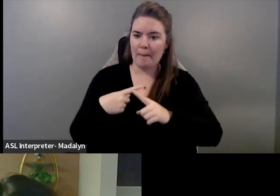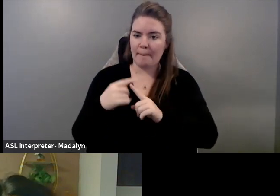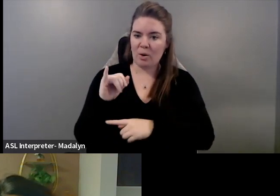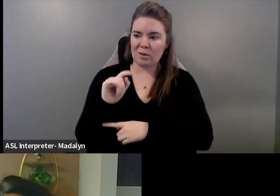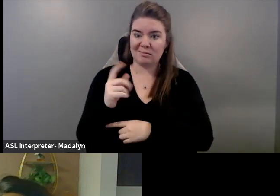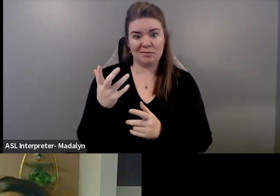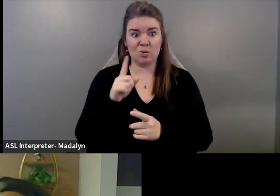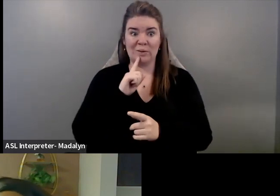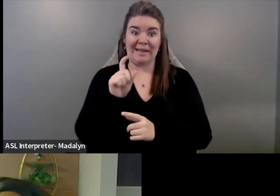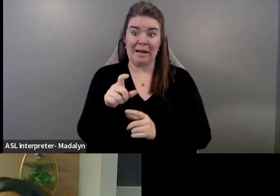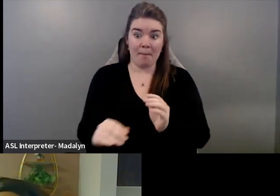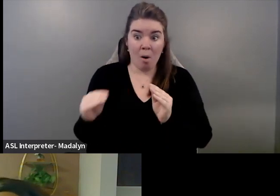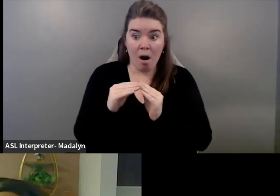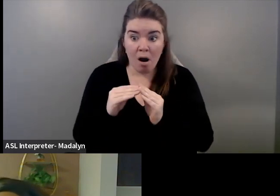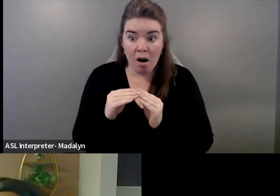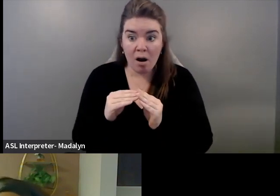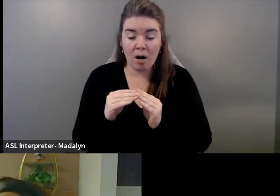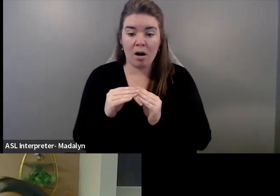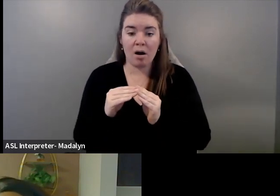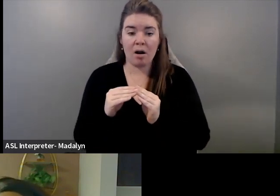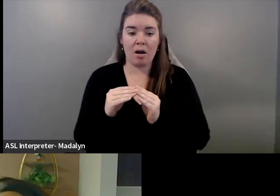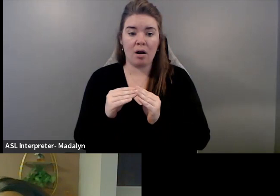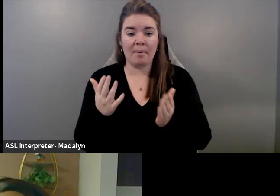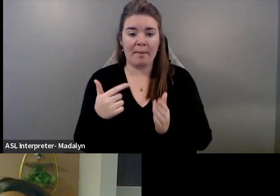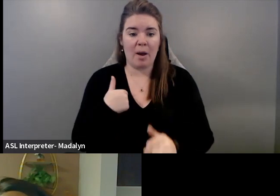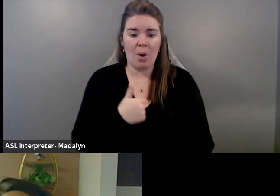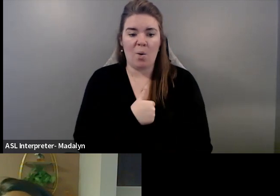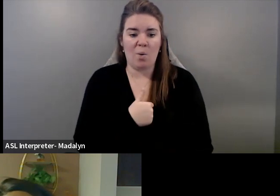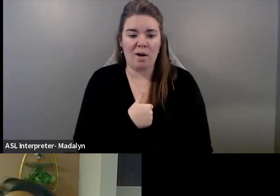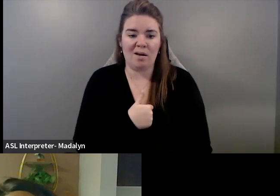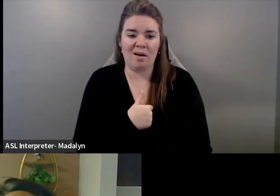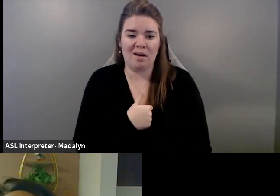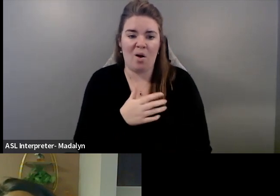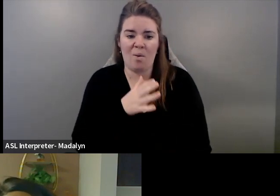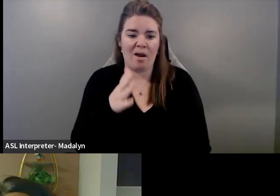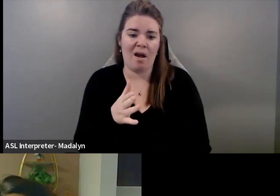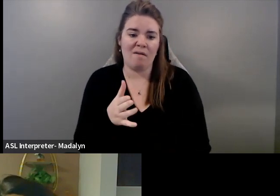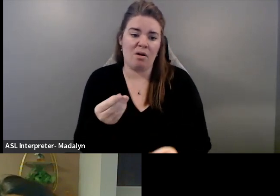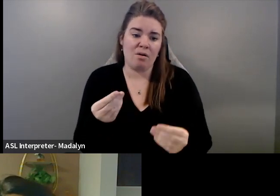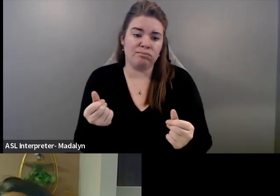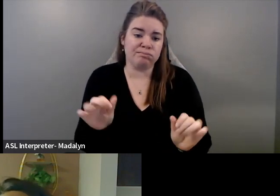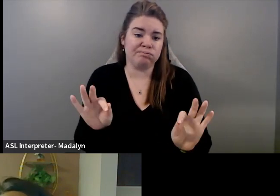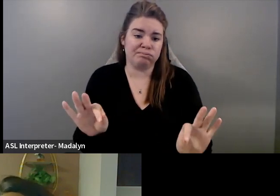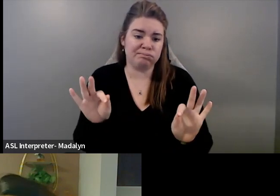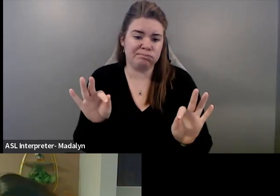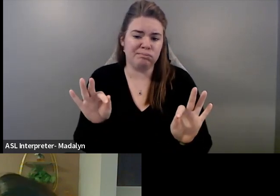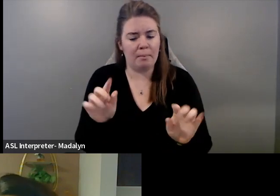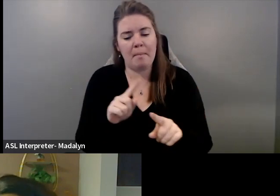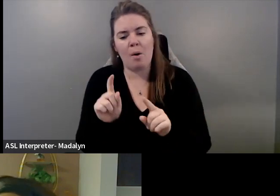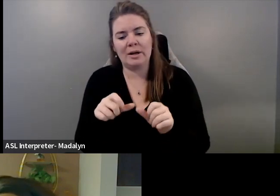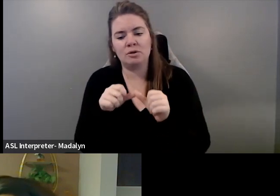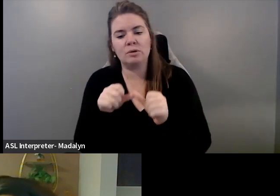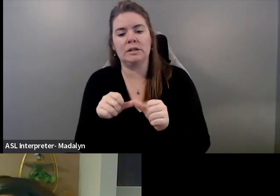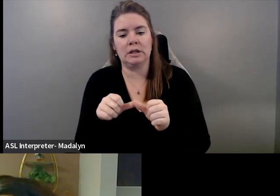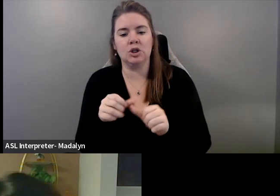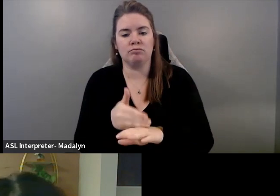until we get it sorted. And we might never get it sorted. So we're going to have to keep talking about it, and that's great. We should be. We need as